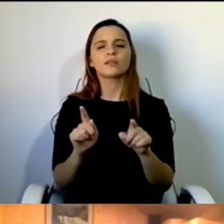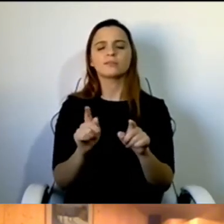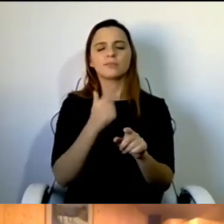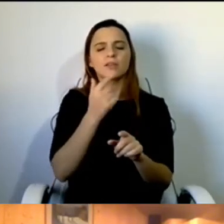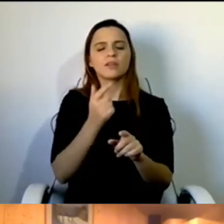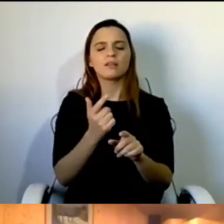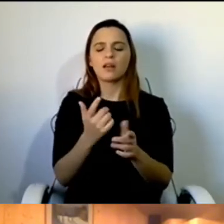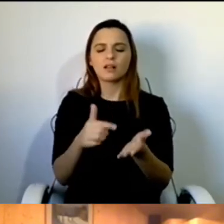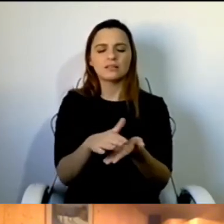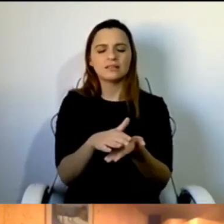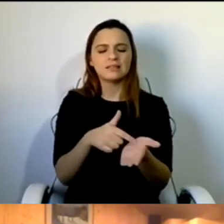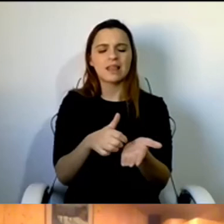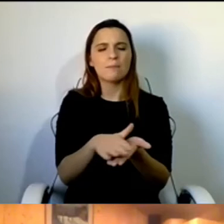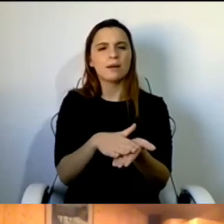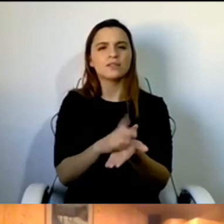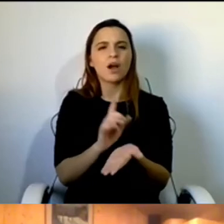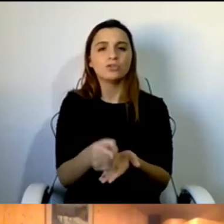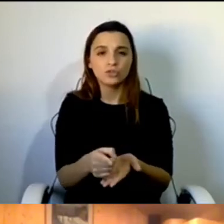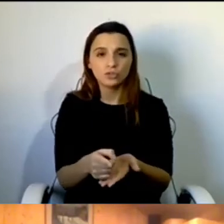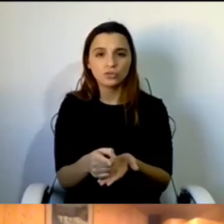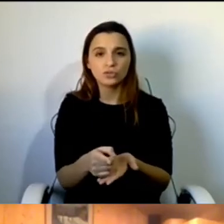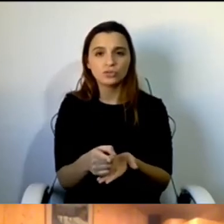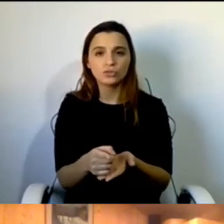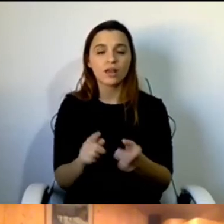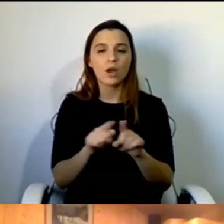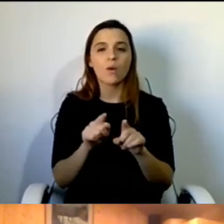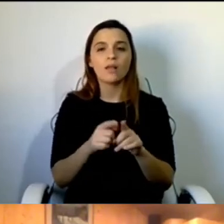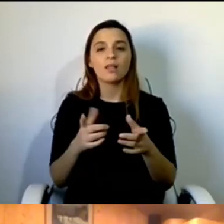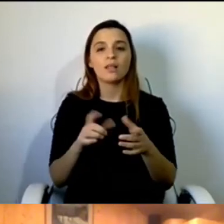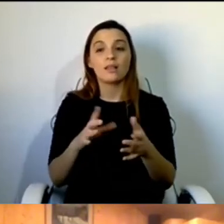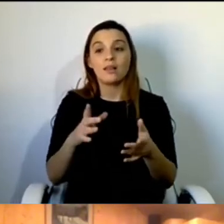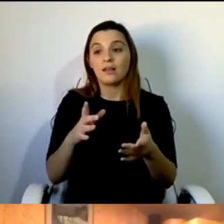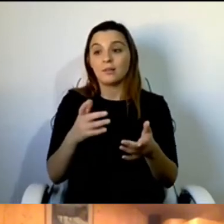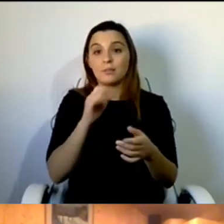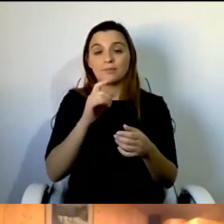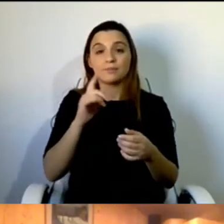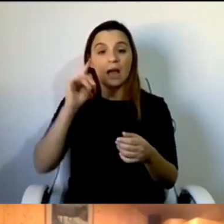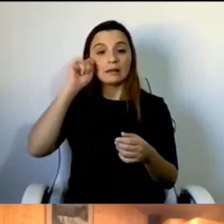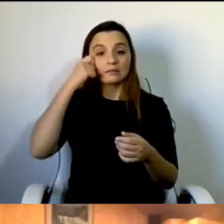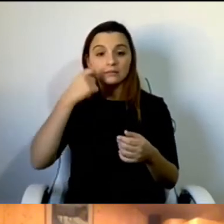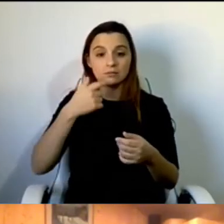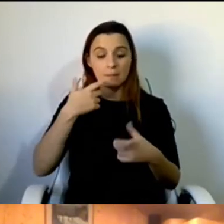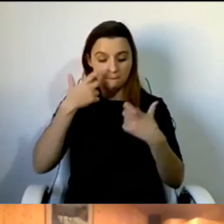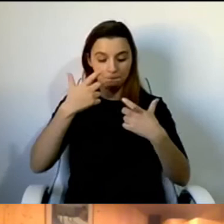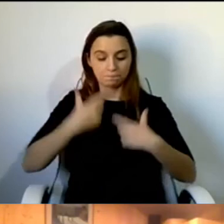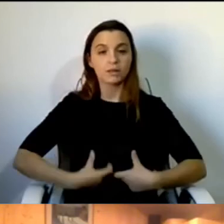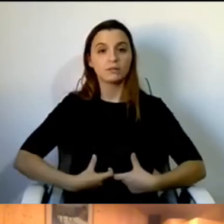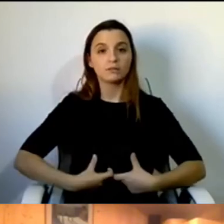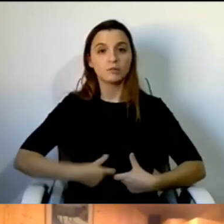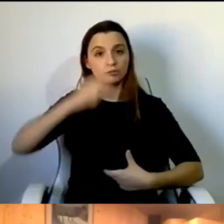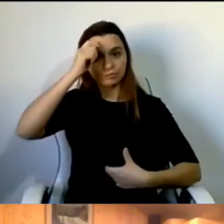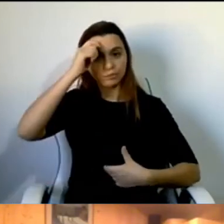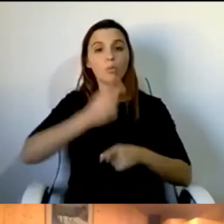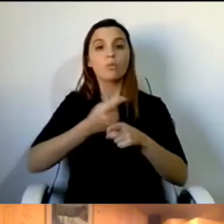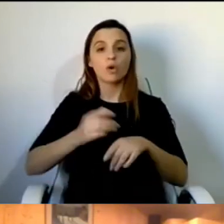needs. And by doing that, they are cutting and cutting and cutting the number of people that have